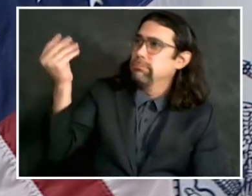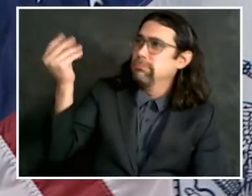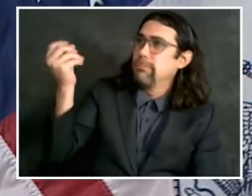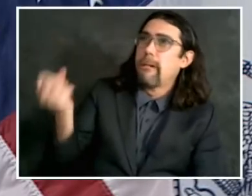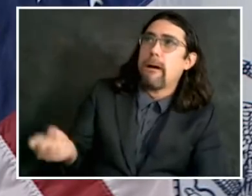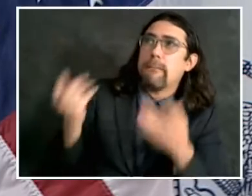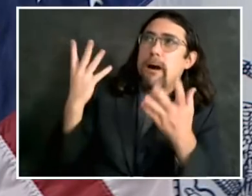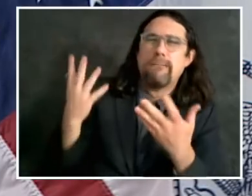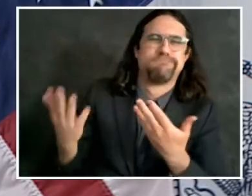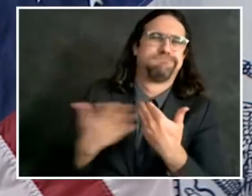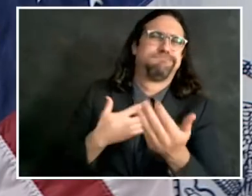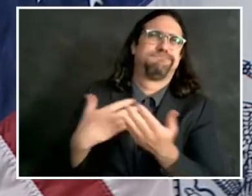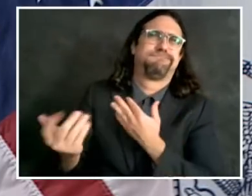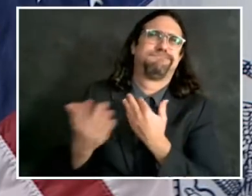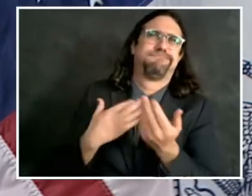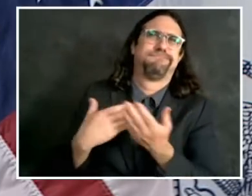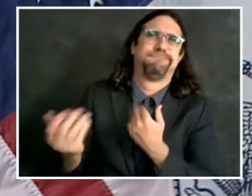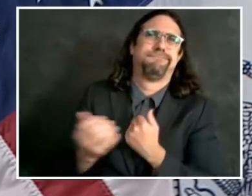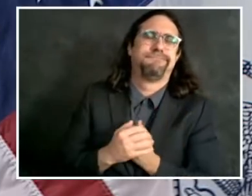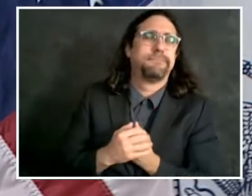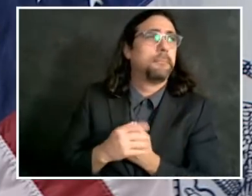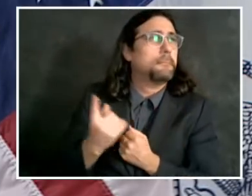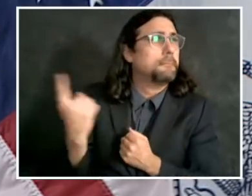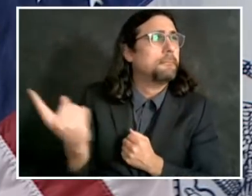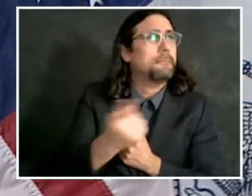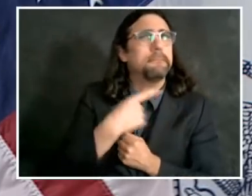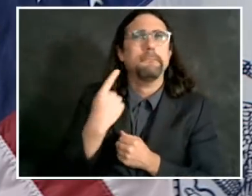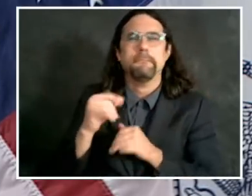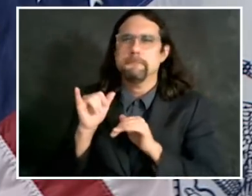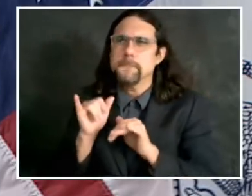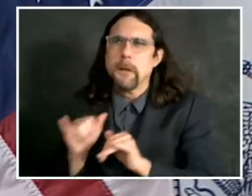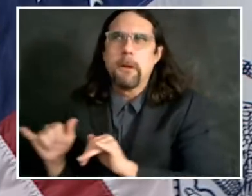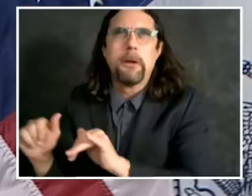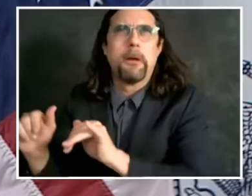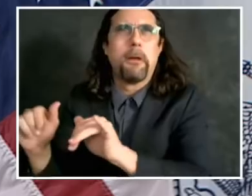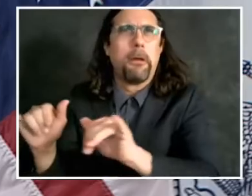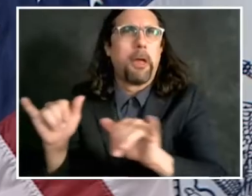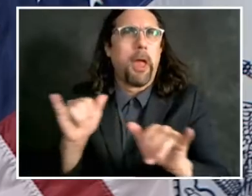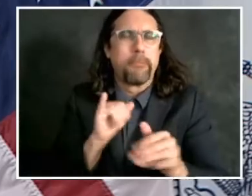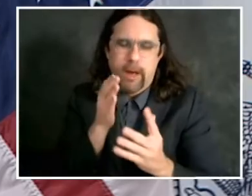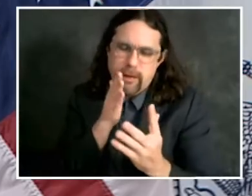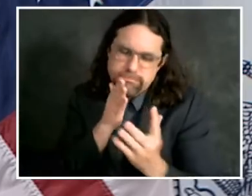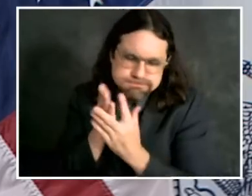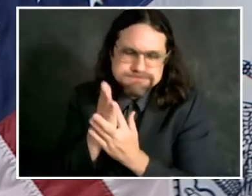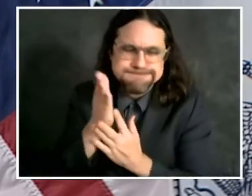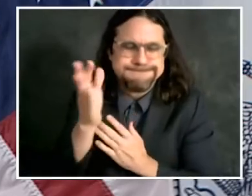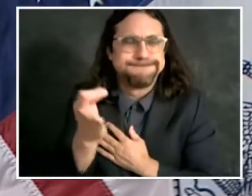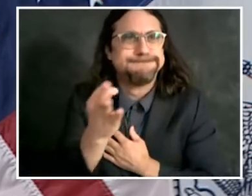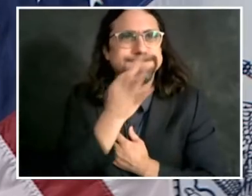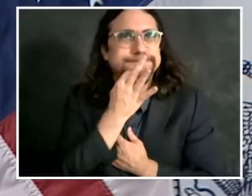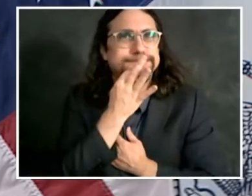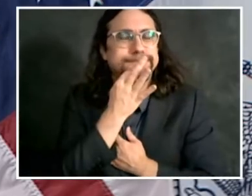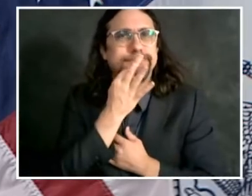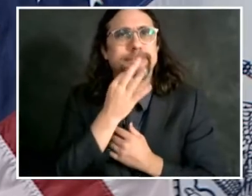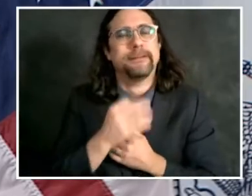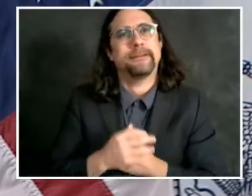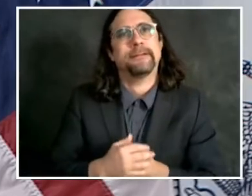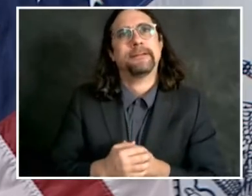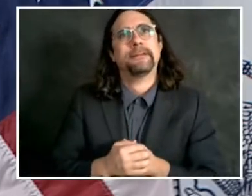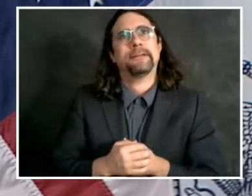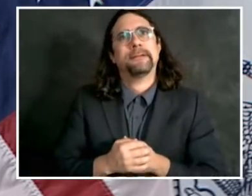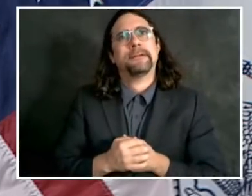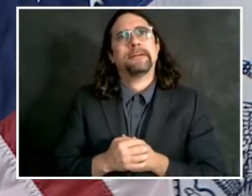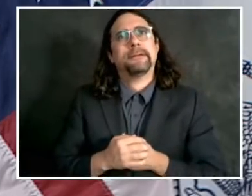And think about the way that folks, even against extraordinary adversity,